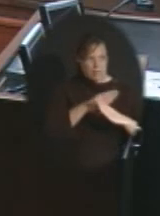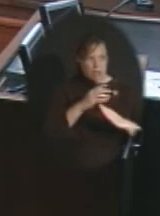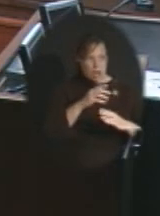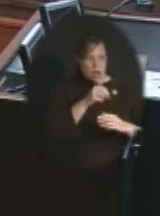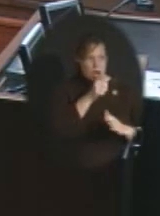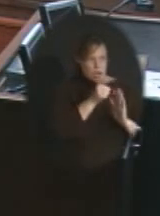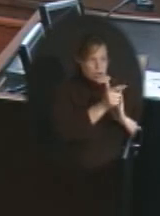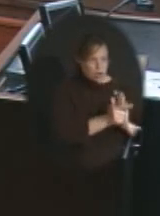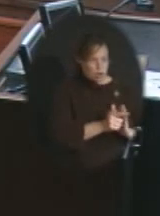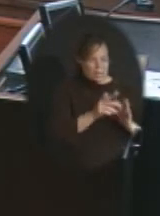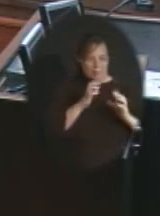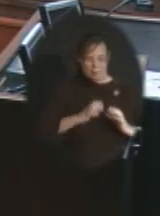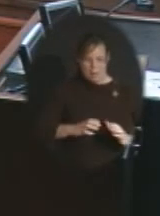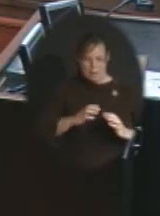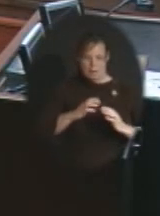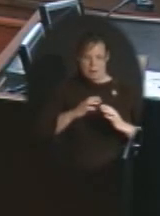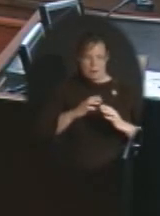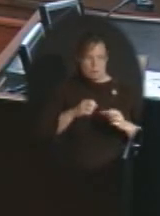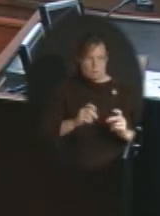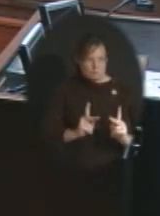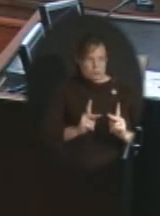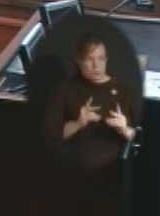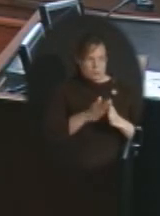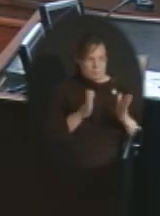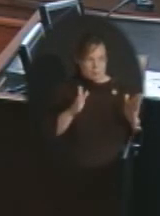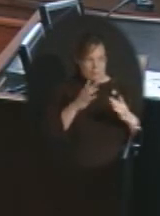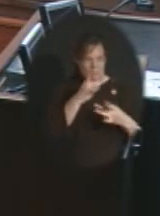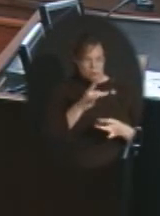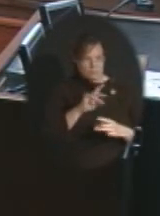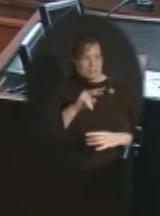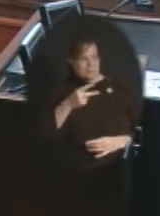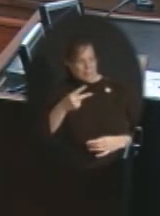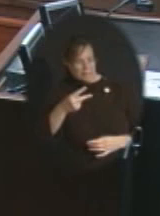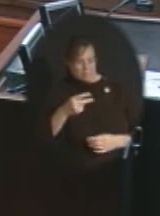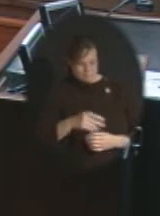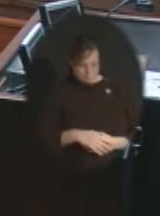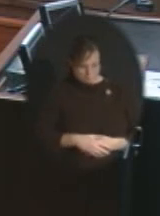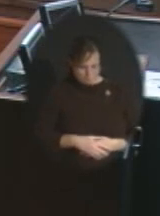attorney-client privilege and the public interest. Second.